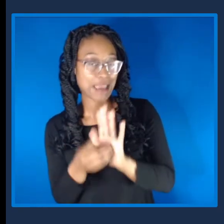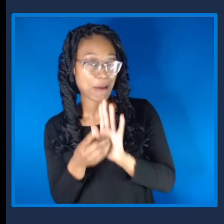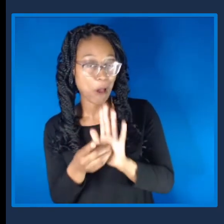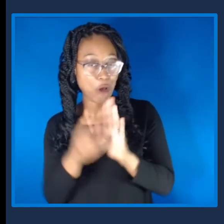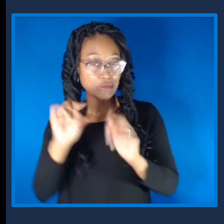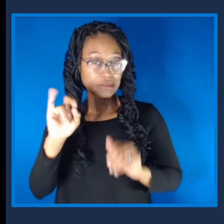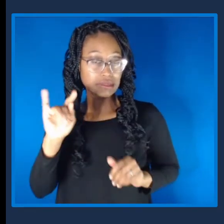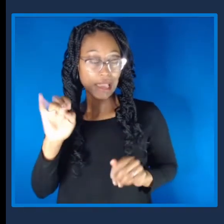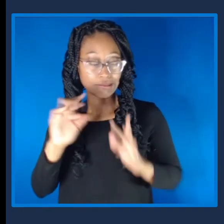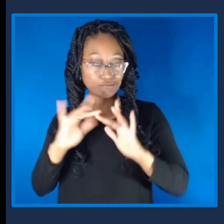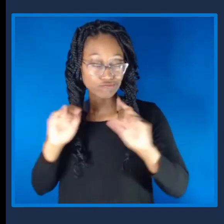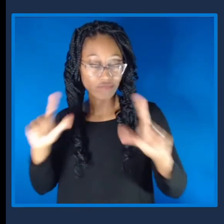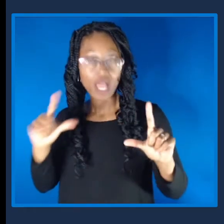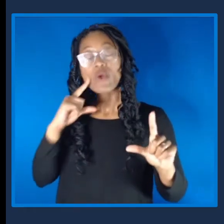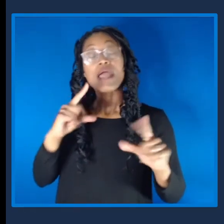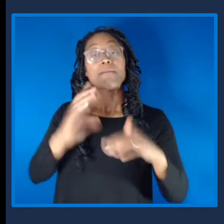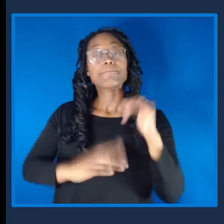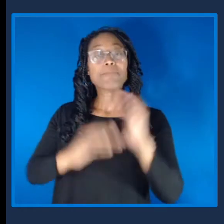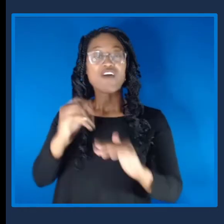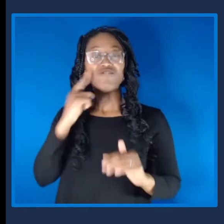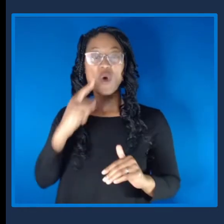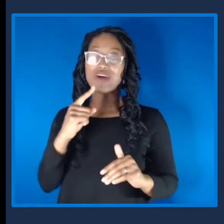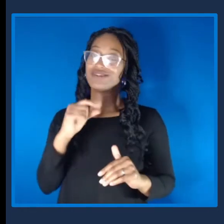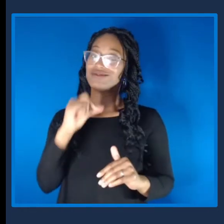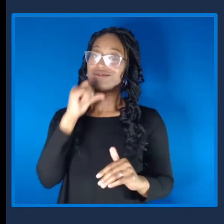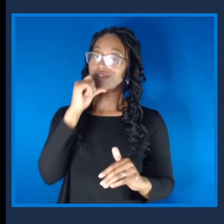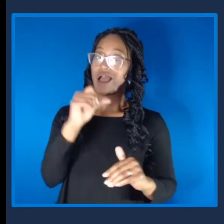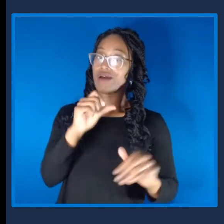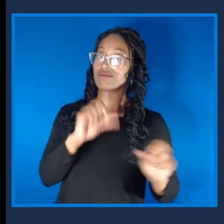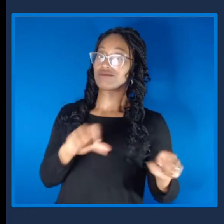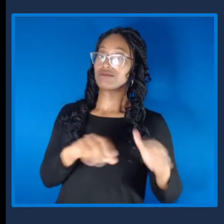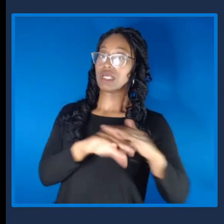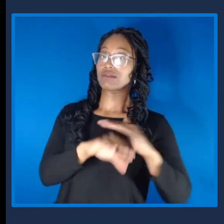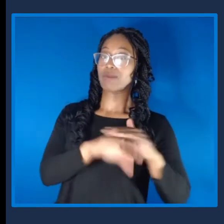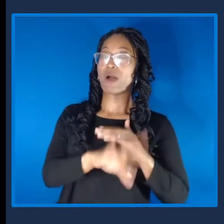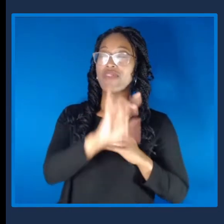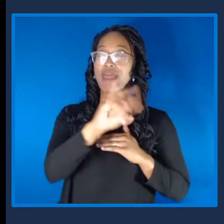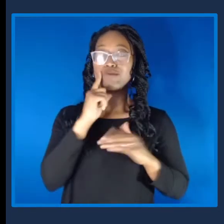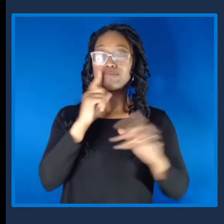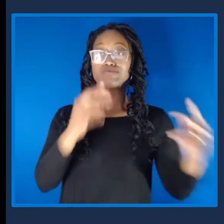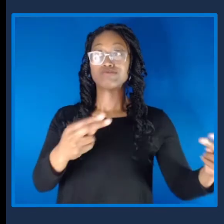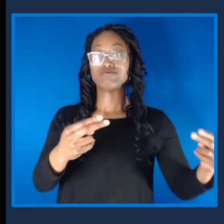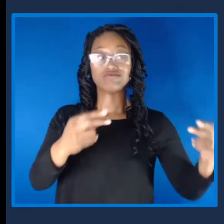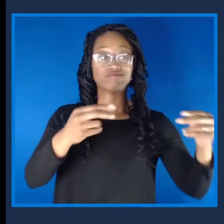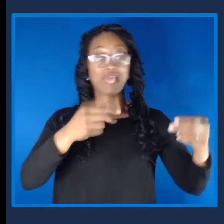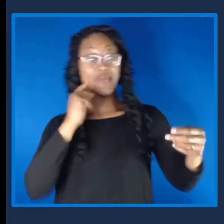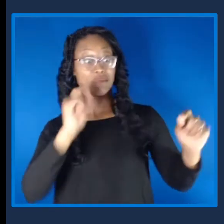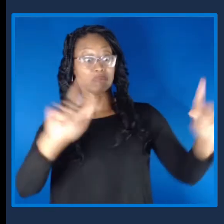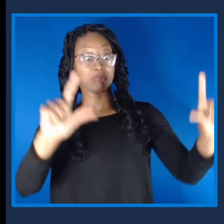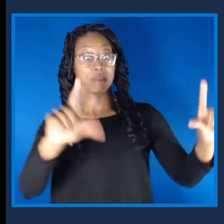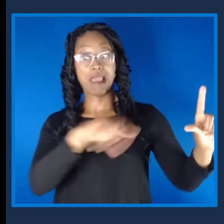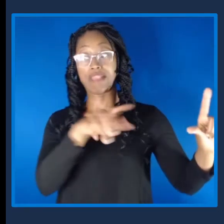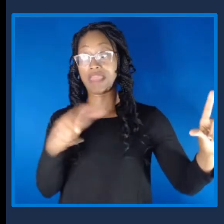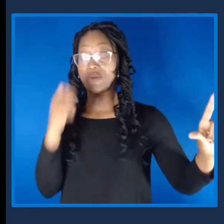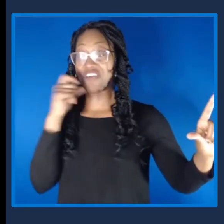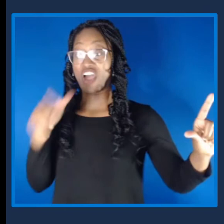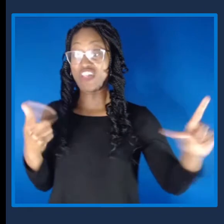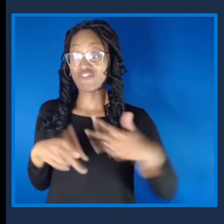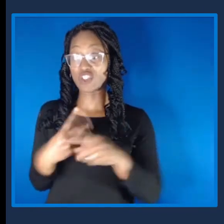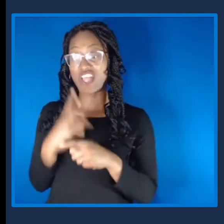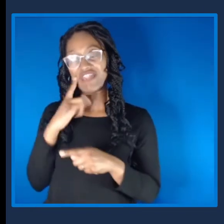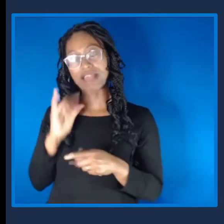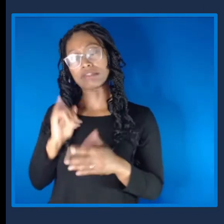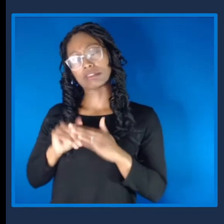be inaccessible. There's an inaccessible version and an after version that is accessible. So I've pulled up Accessibility